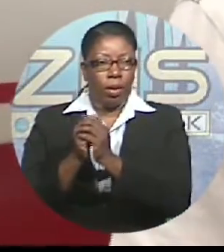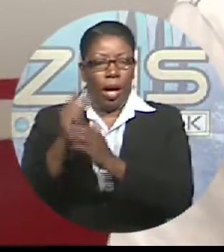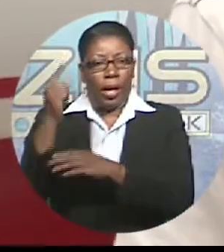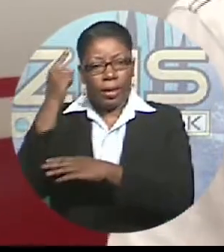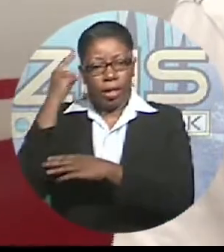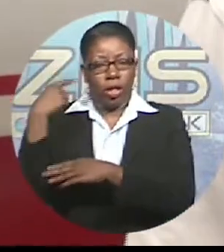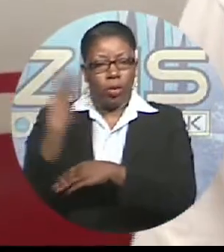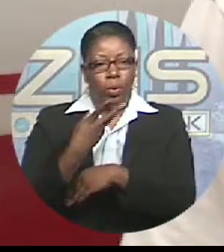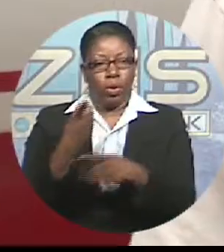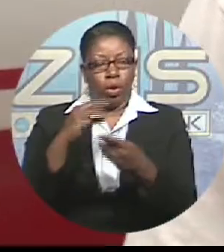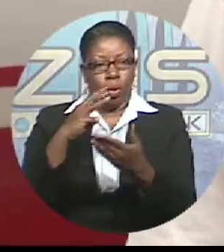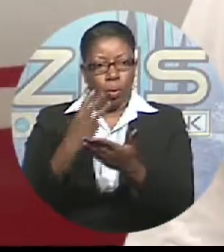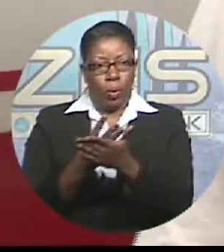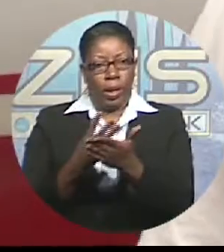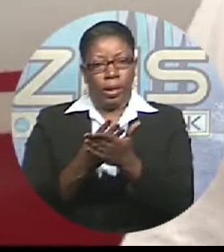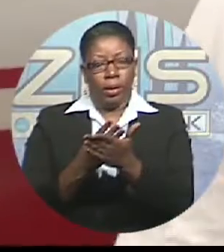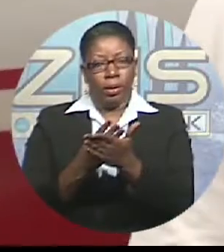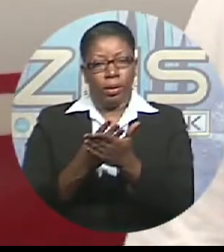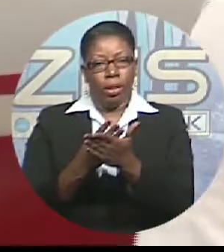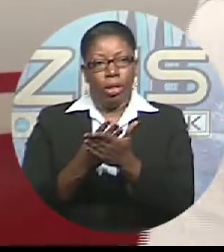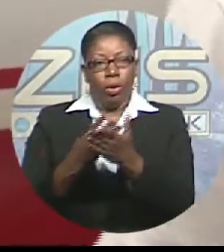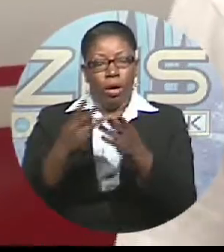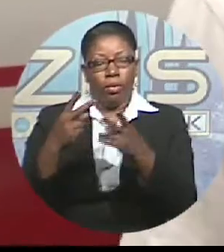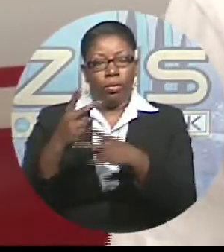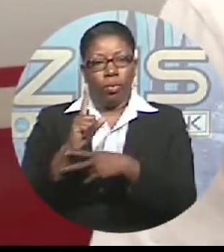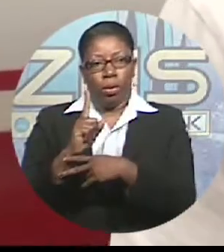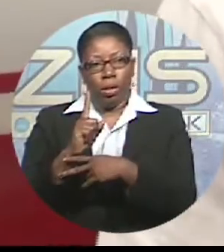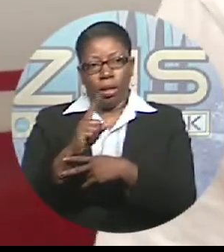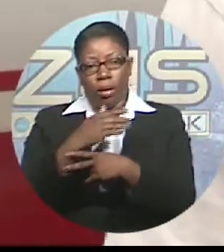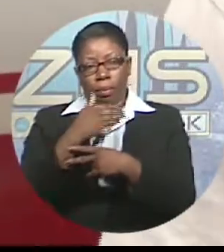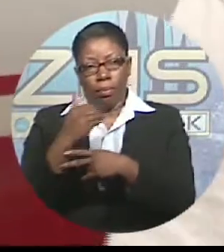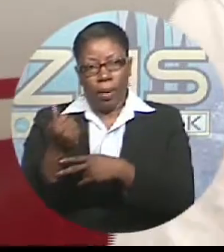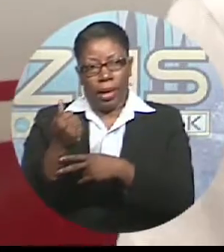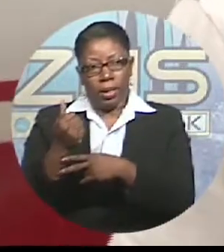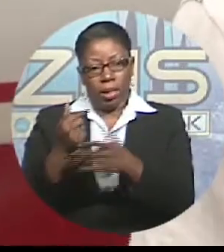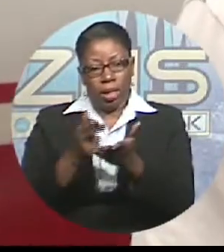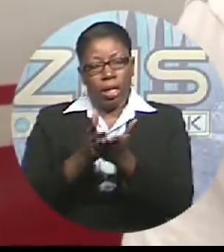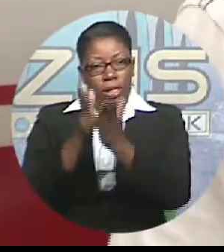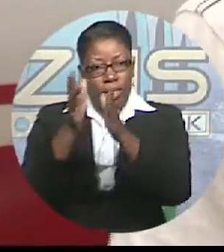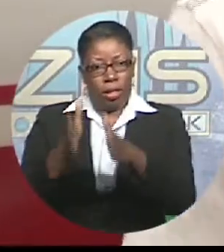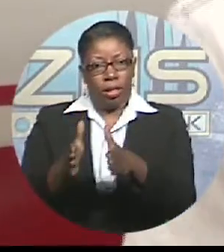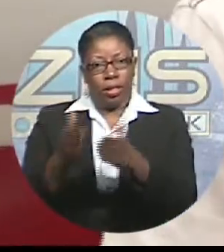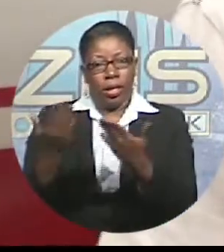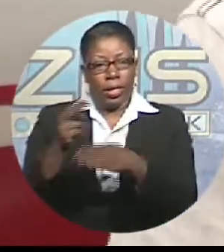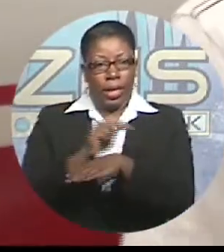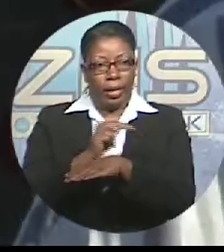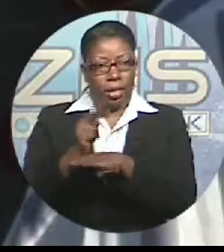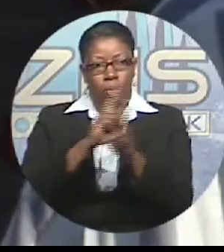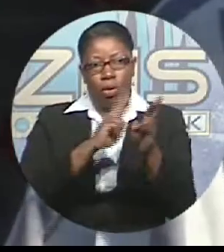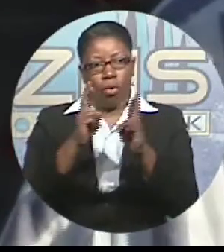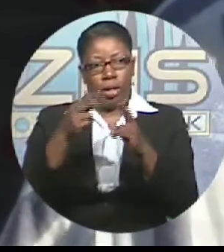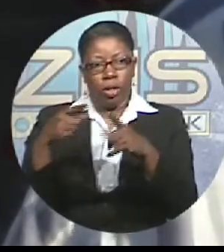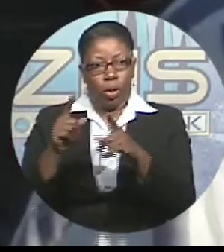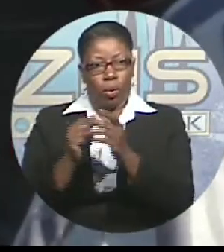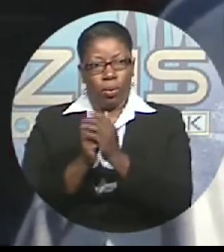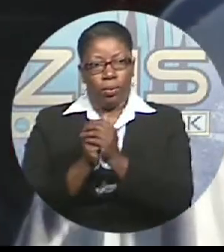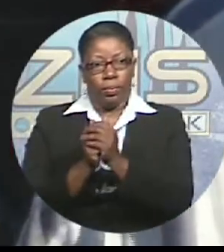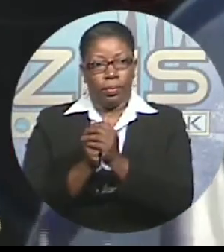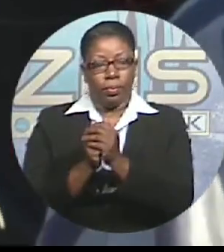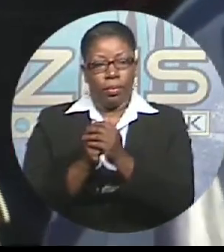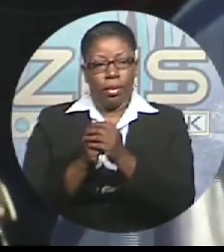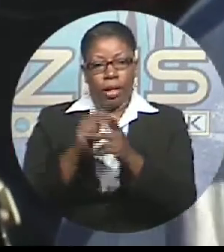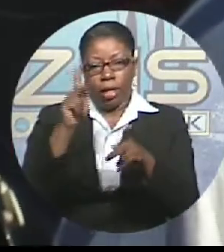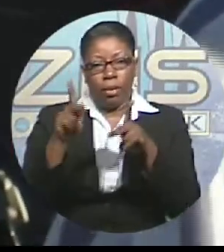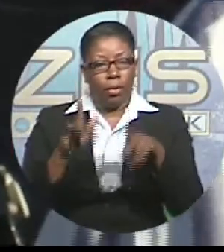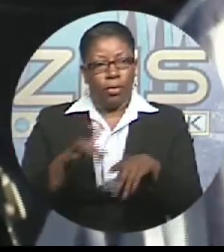our best skippers in Nassau. We got a good crew, and I think we're quite well prepared and we're ready to go. Today the people feel as though